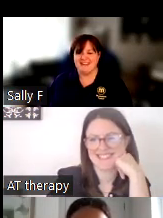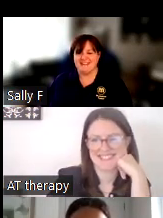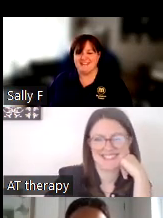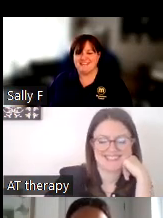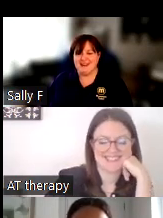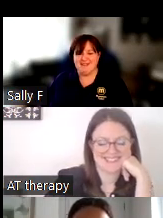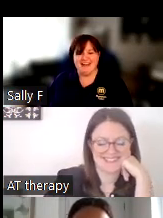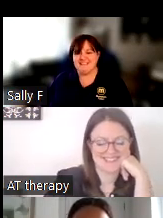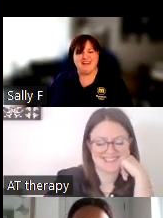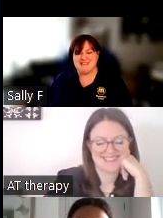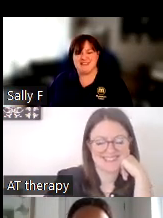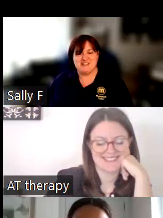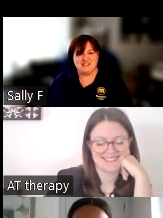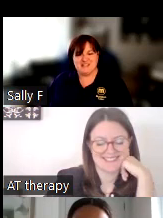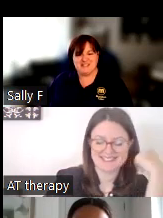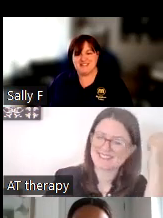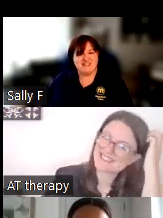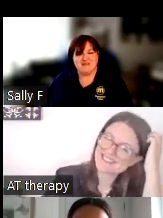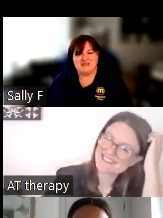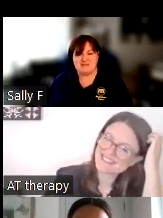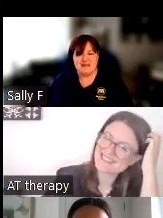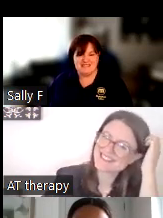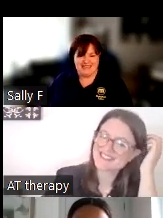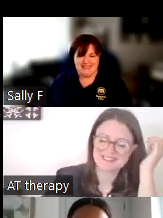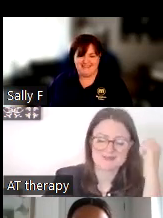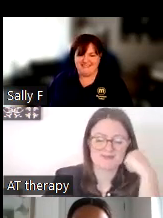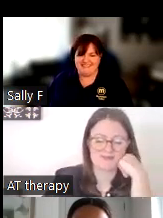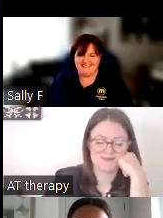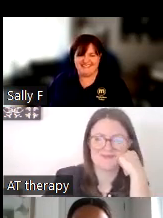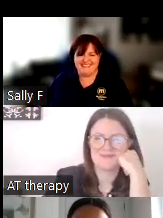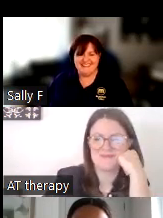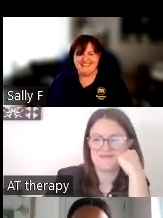story. So you don't sign sausage. It's just, you're just being silly.